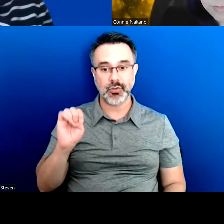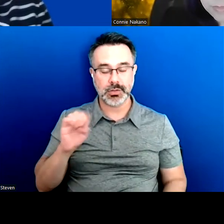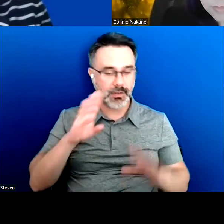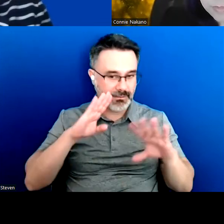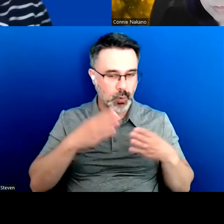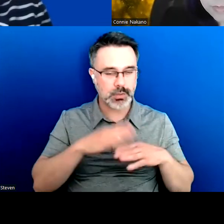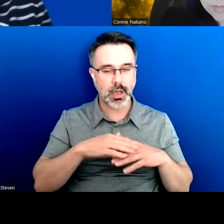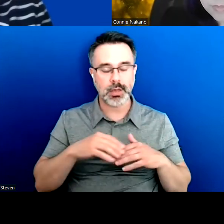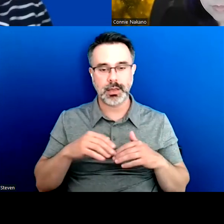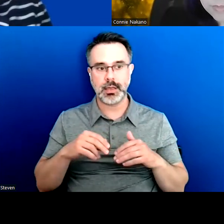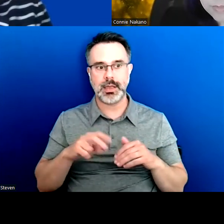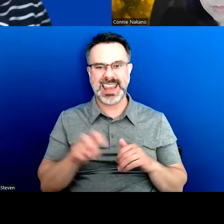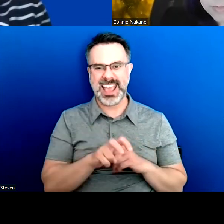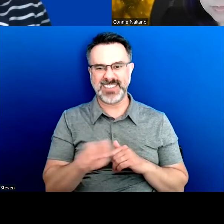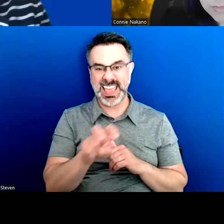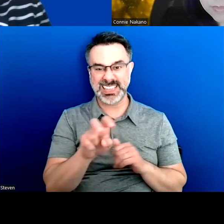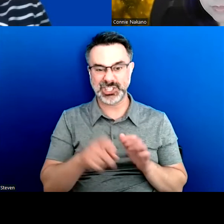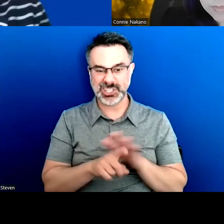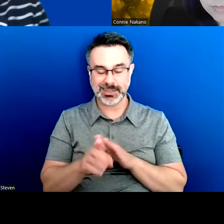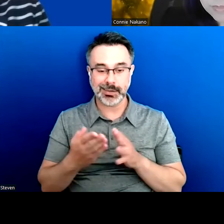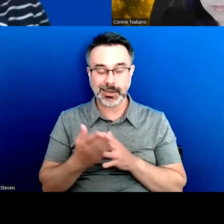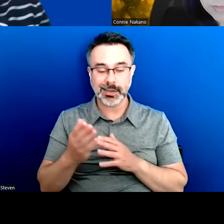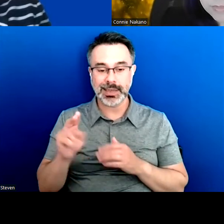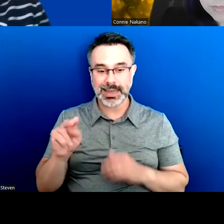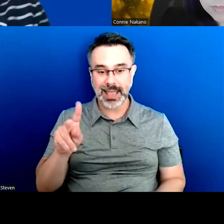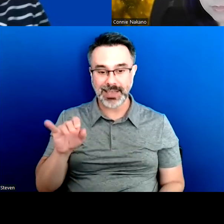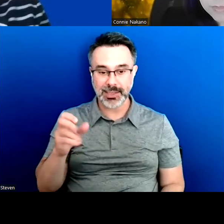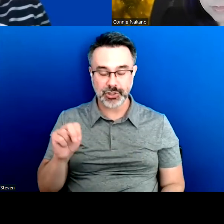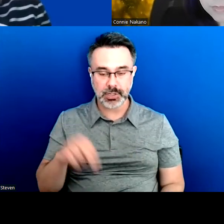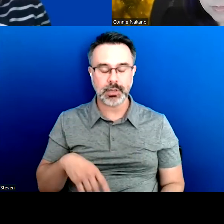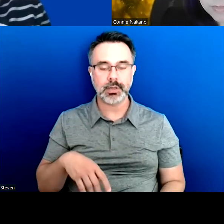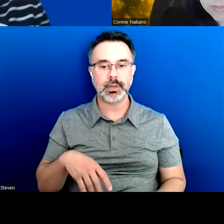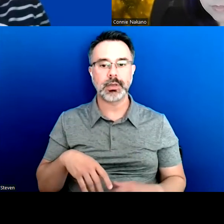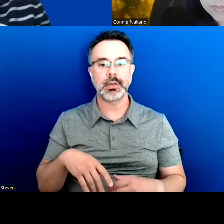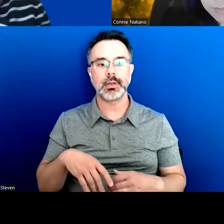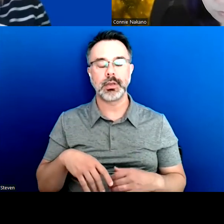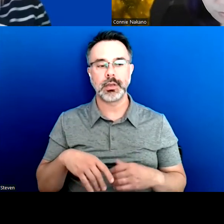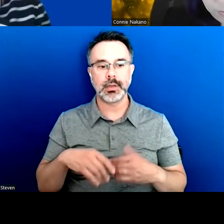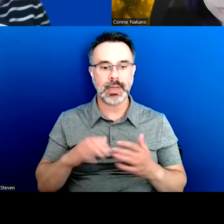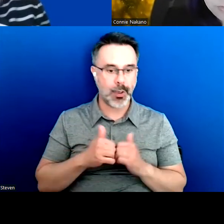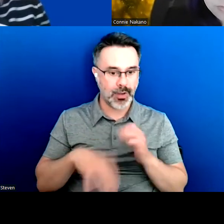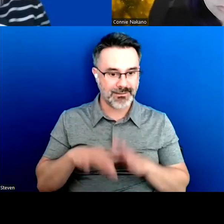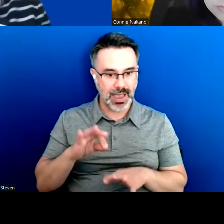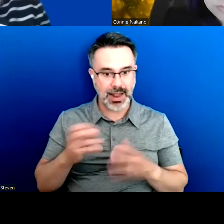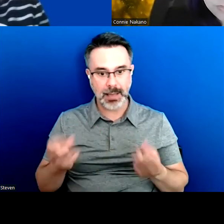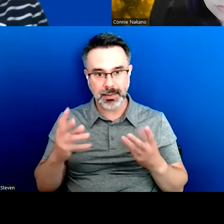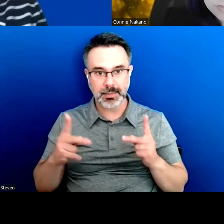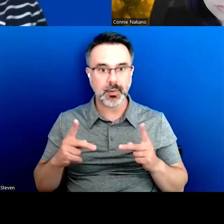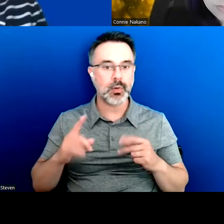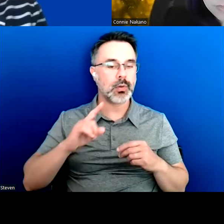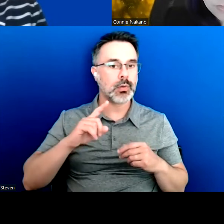navigation and how people can find information and assistance when they need it, where they need